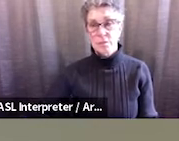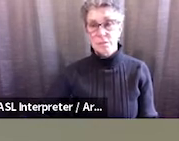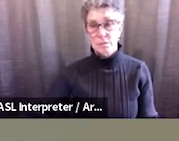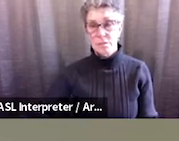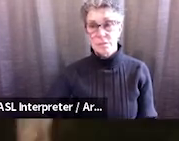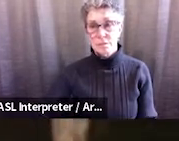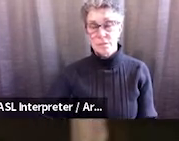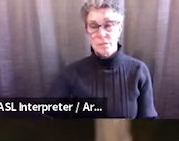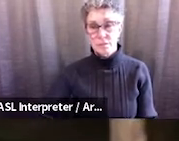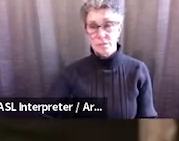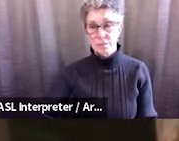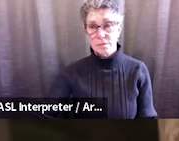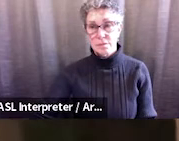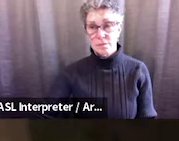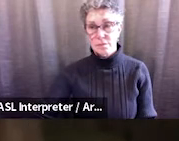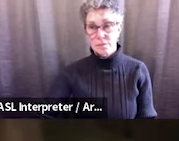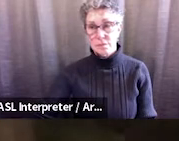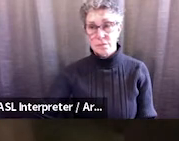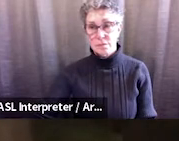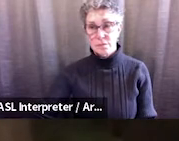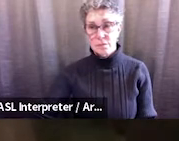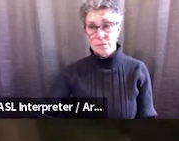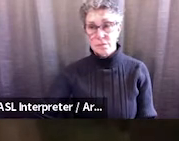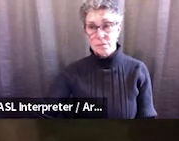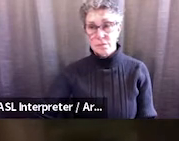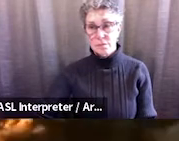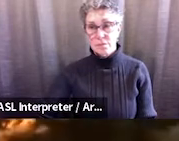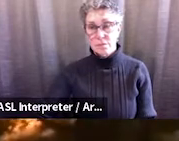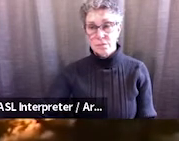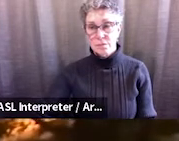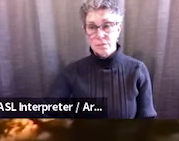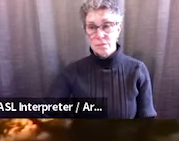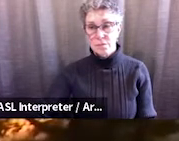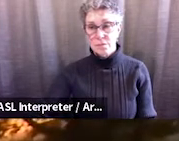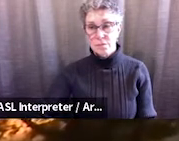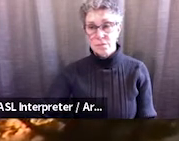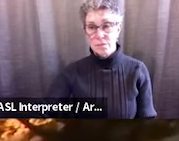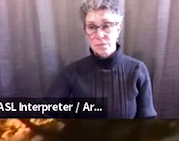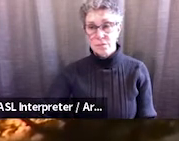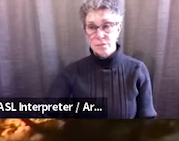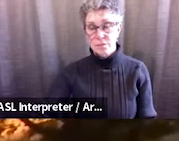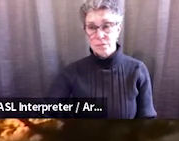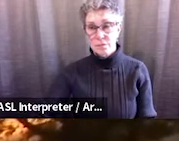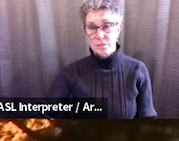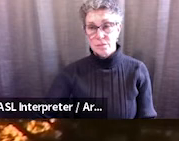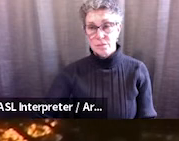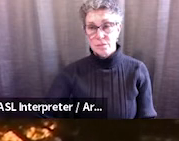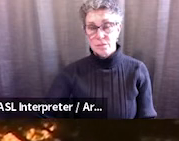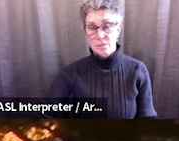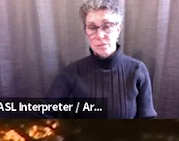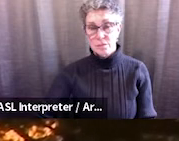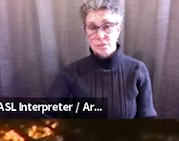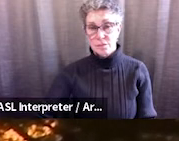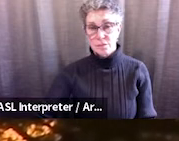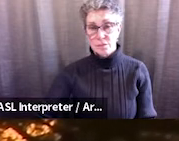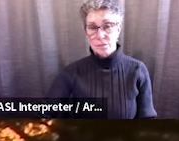who he is. You look and see what they're good at, and you nurture that. But that's just being a parent.